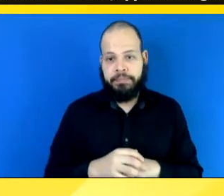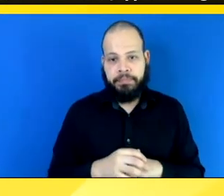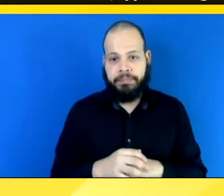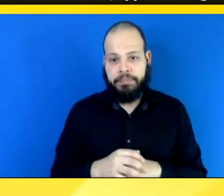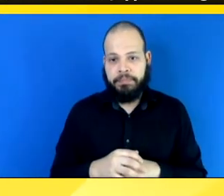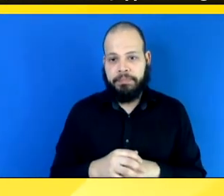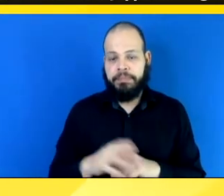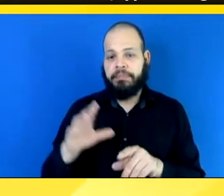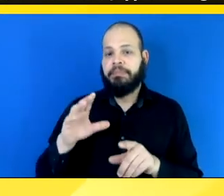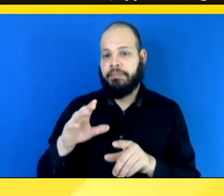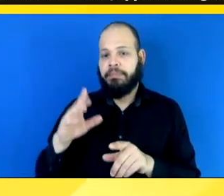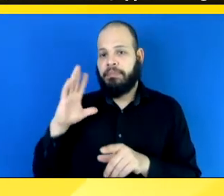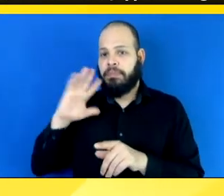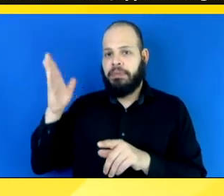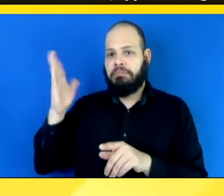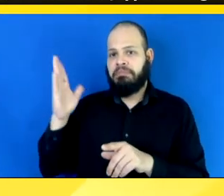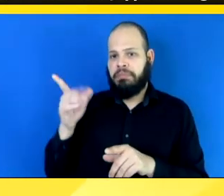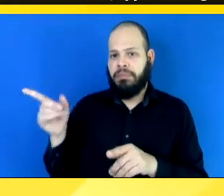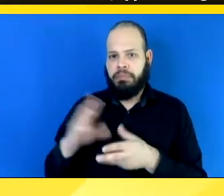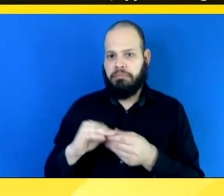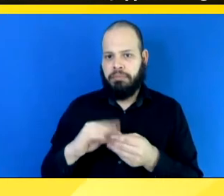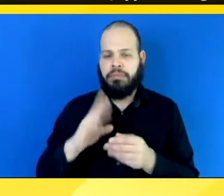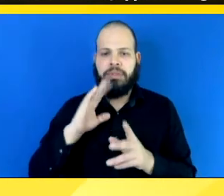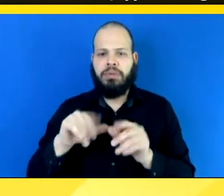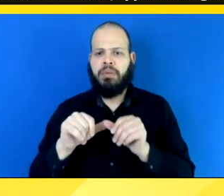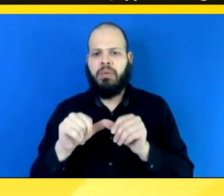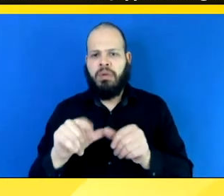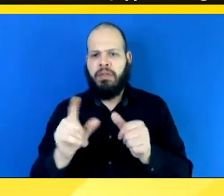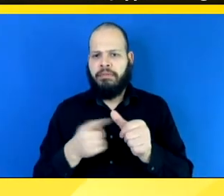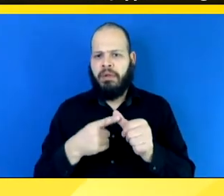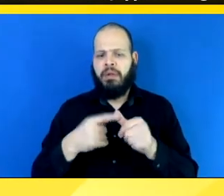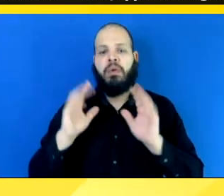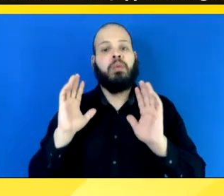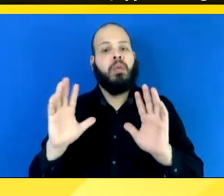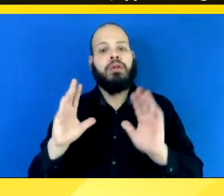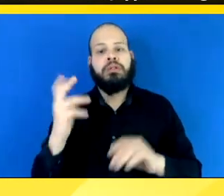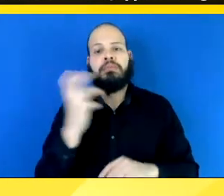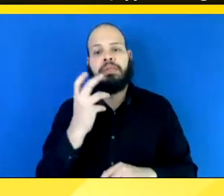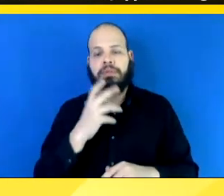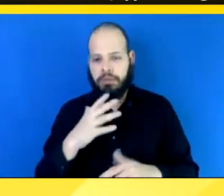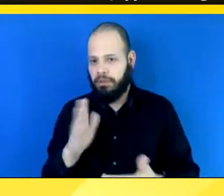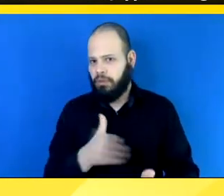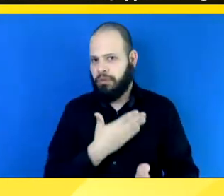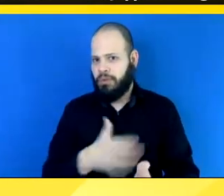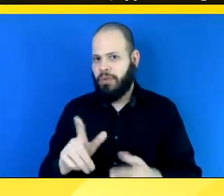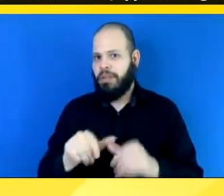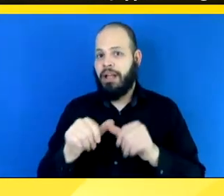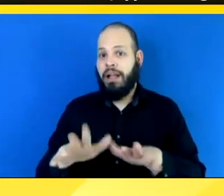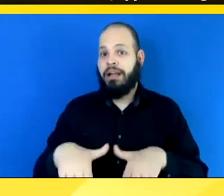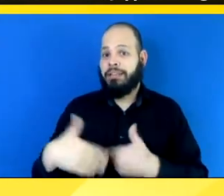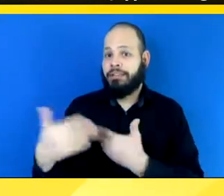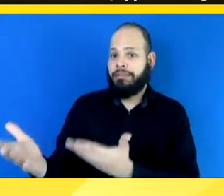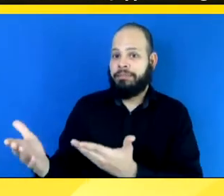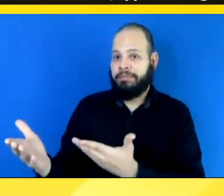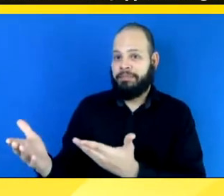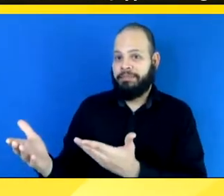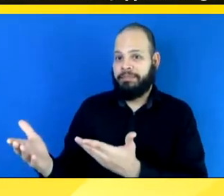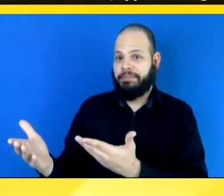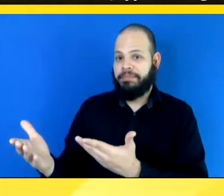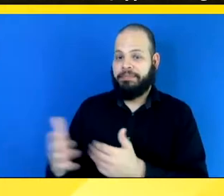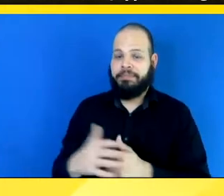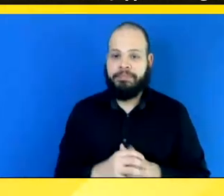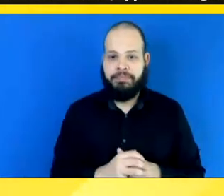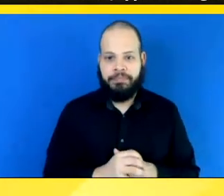continue with some great music to keep us going right now. Reverend Dr. All right. I need you to help me on this one because there's going to be a break in this